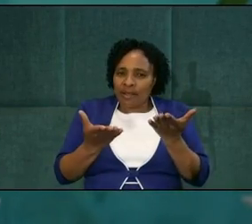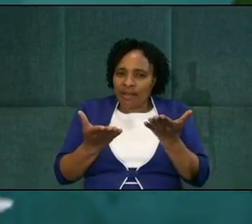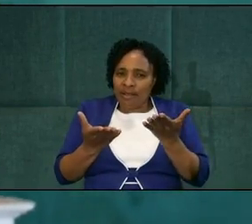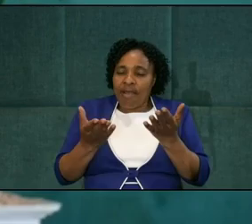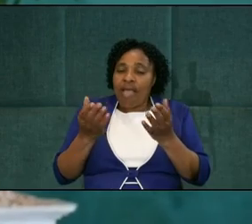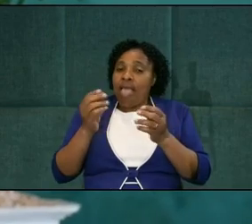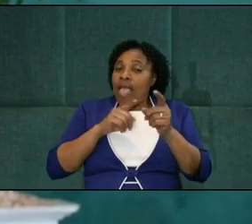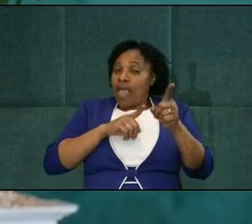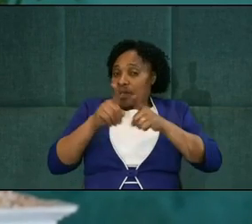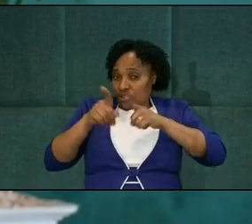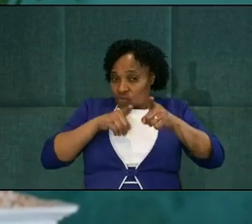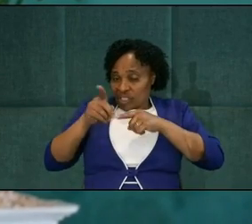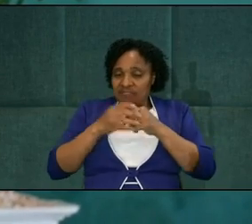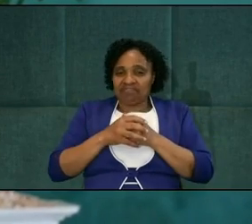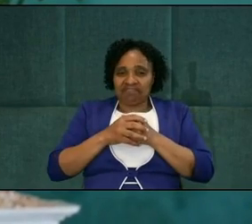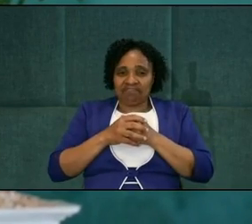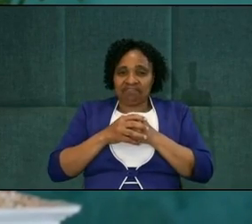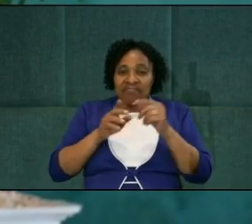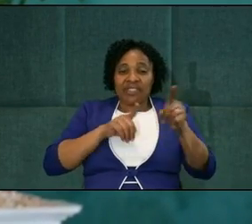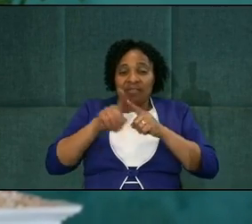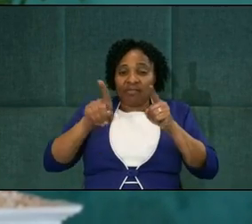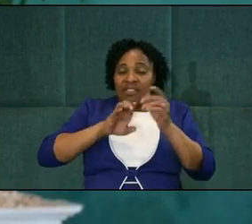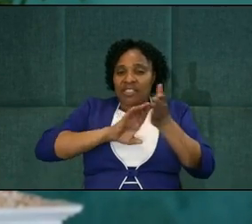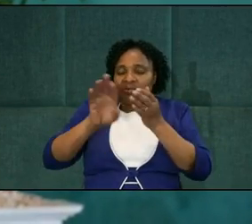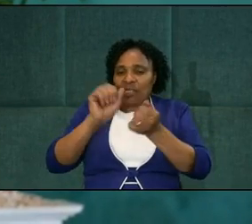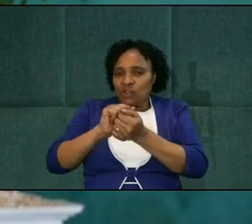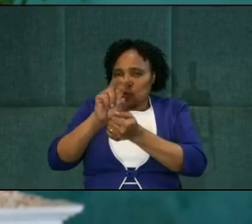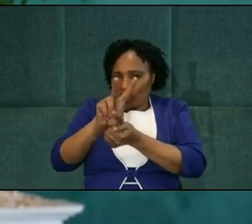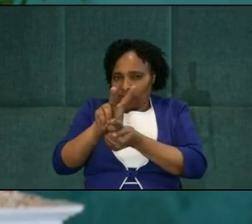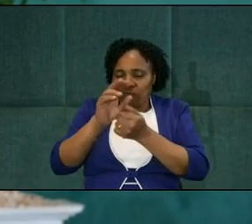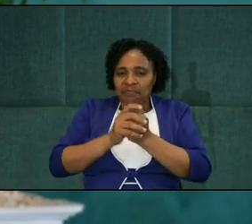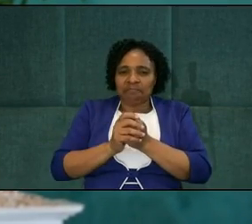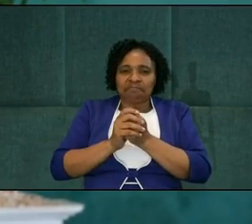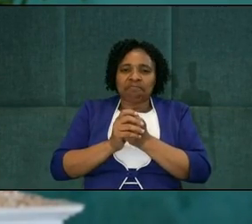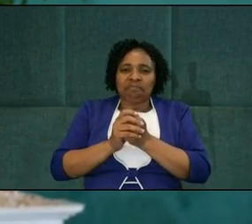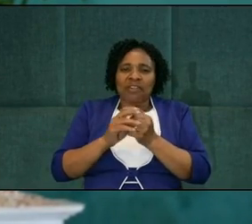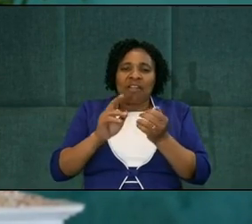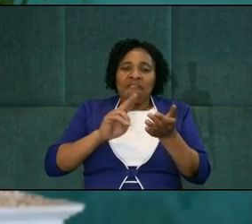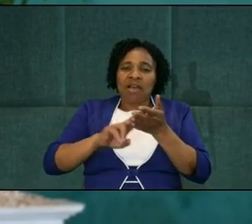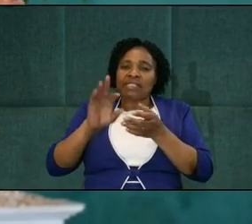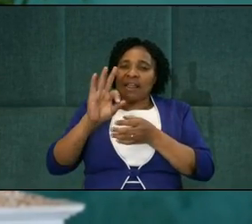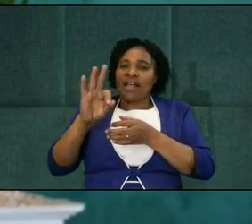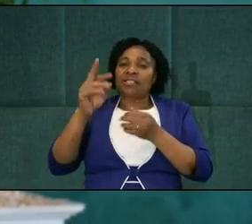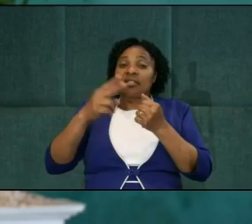Exodus. I'm in chapter 12. I'm in verse